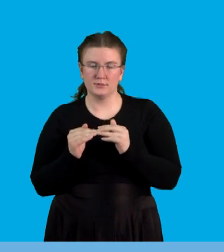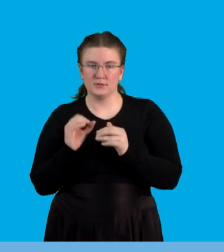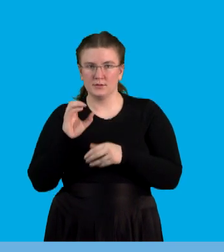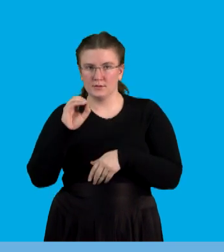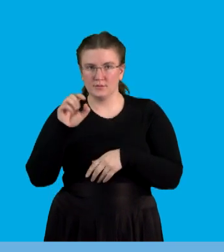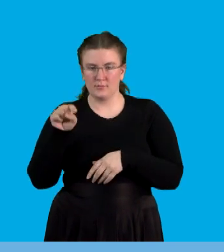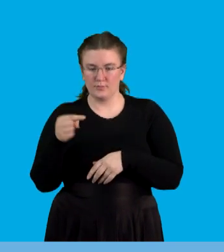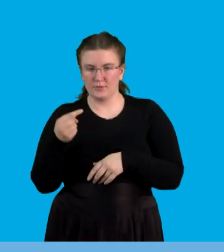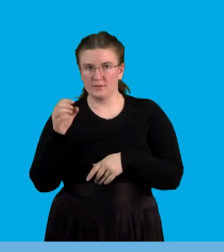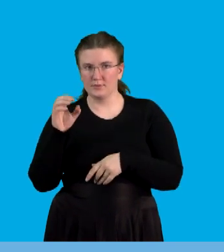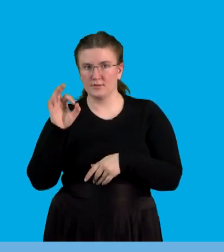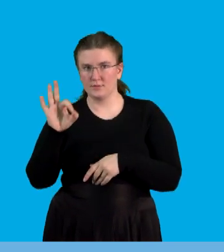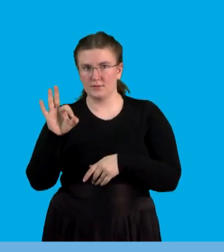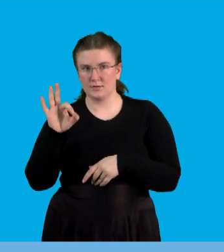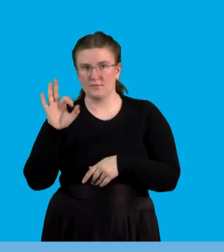our